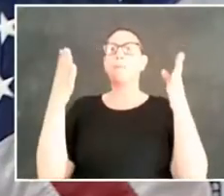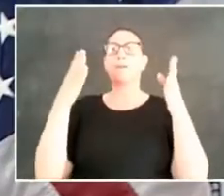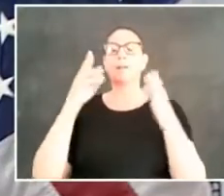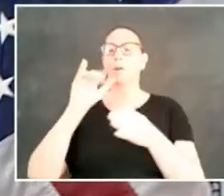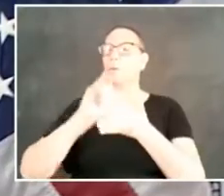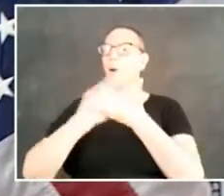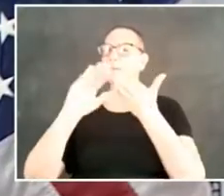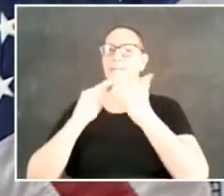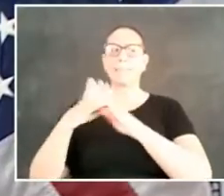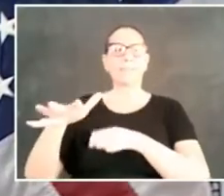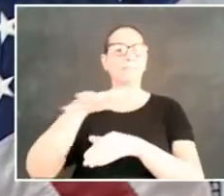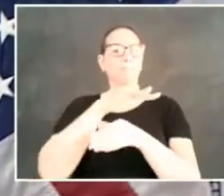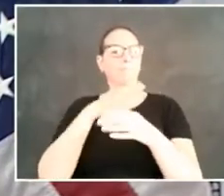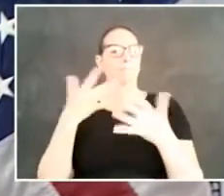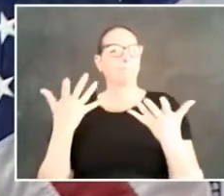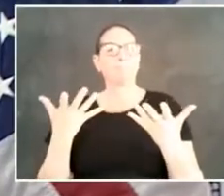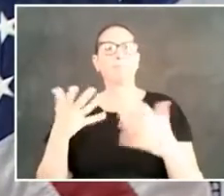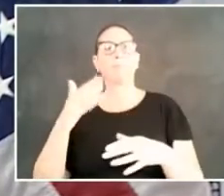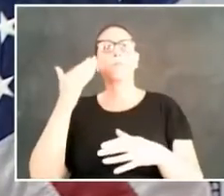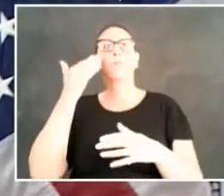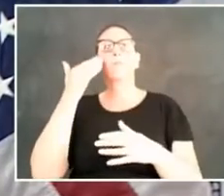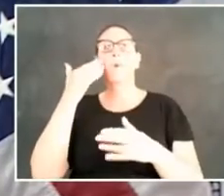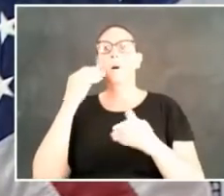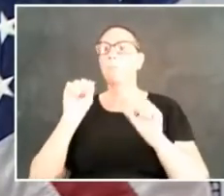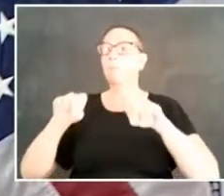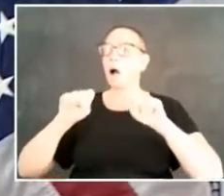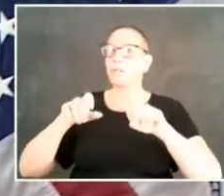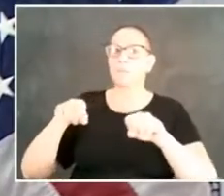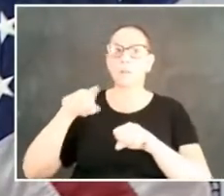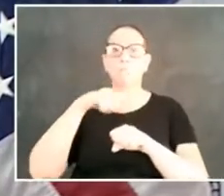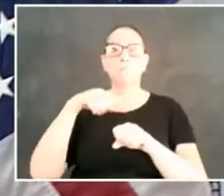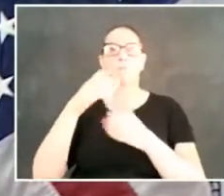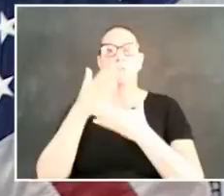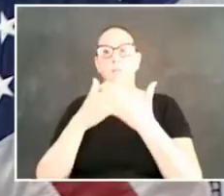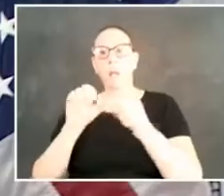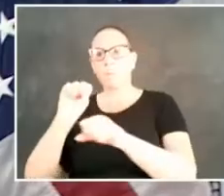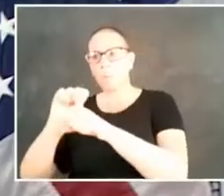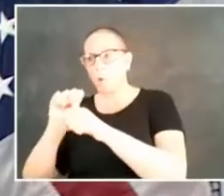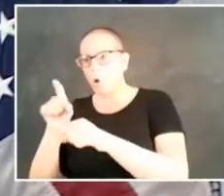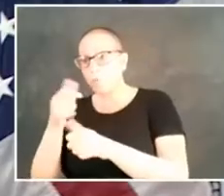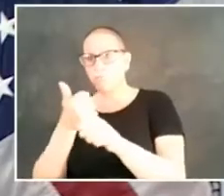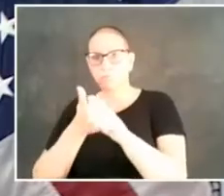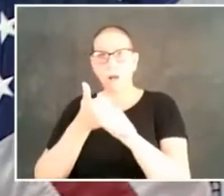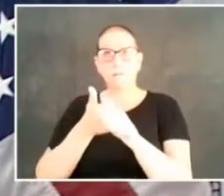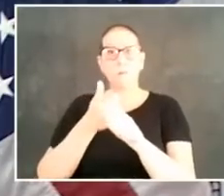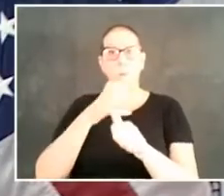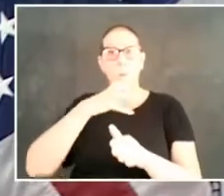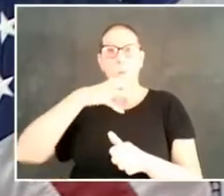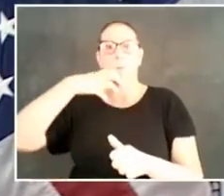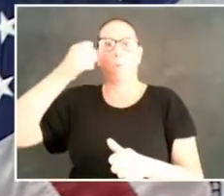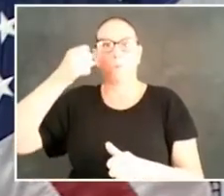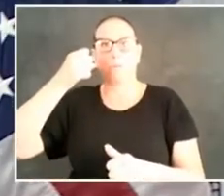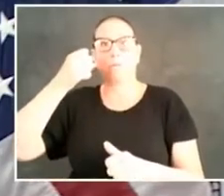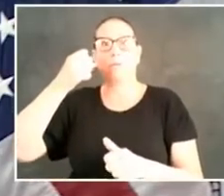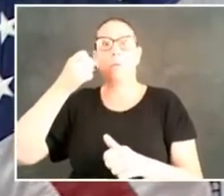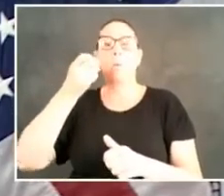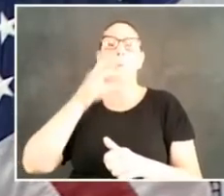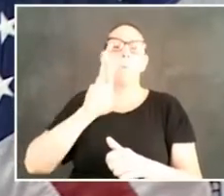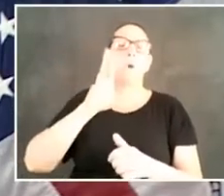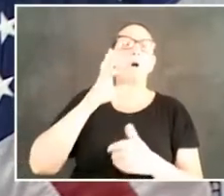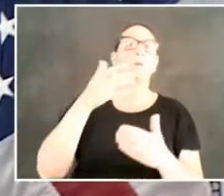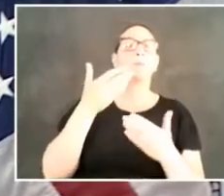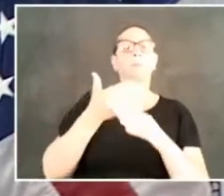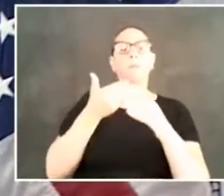workers with pre-existing conditions or those with pre-existing conditions in their families who are reluctant to go back to their